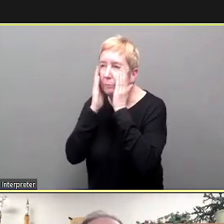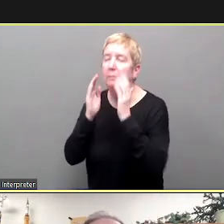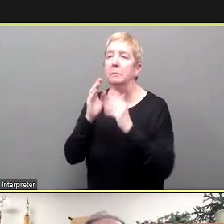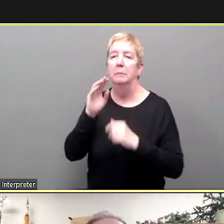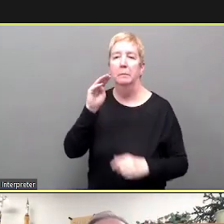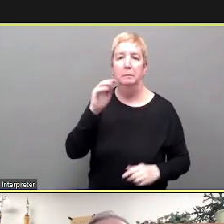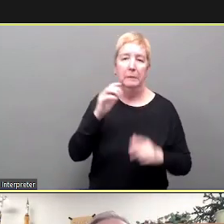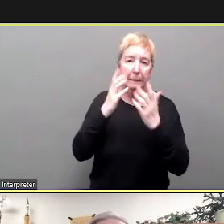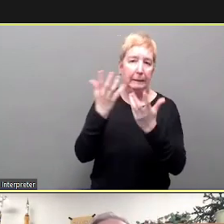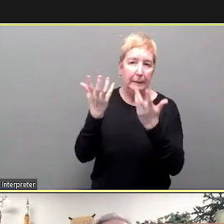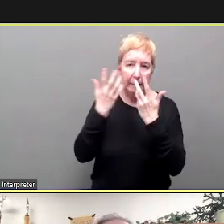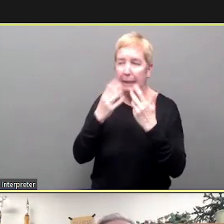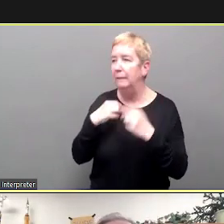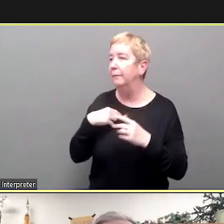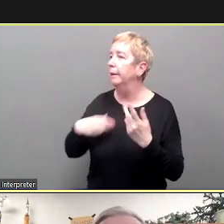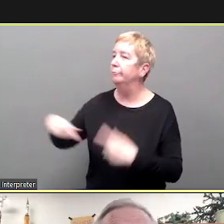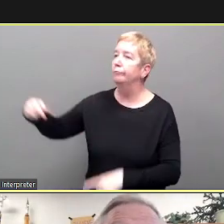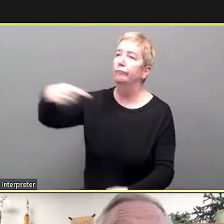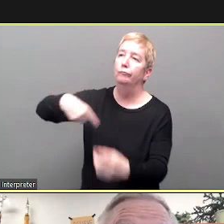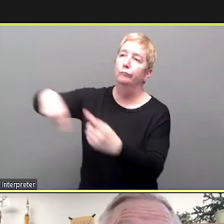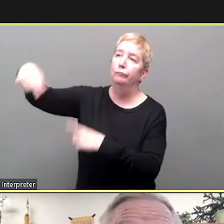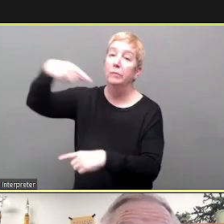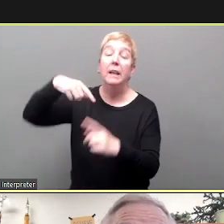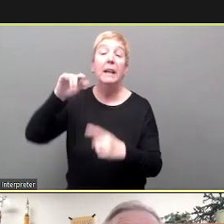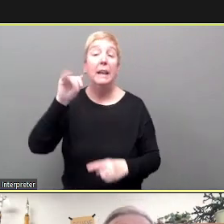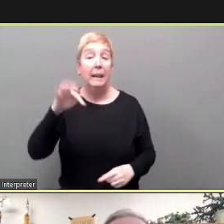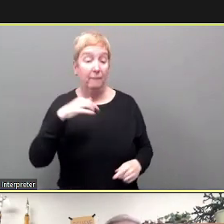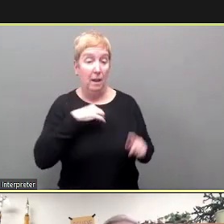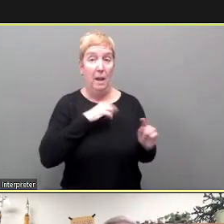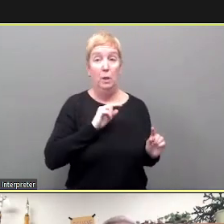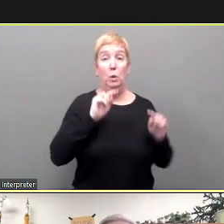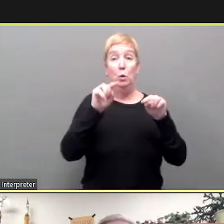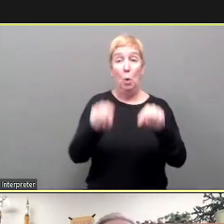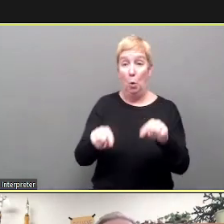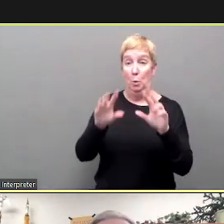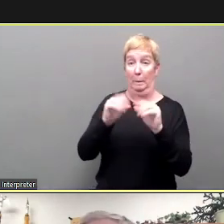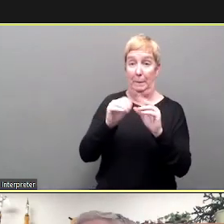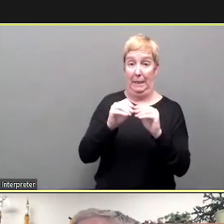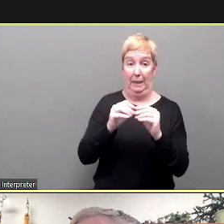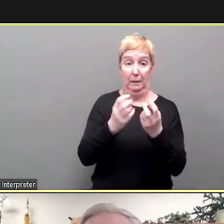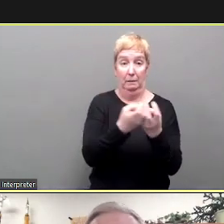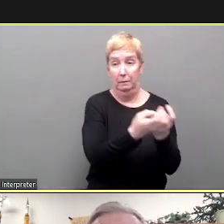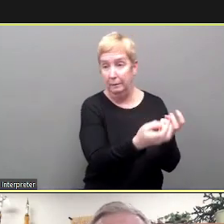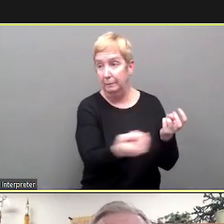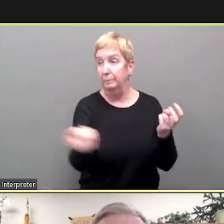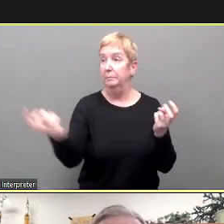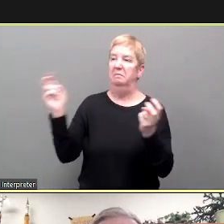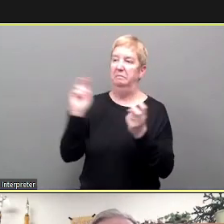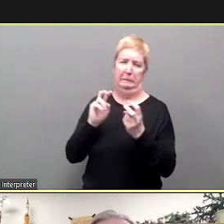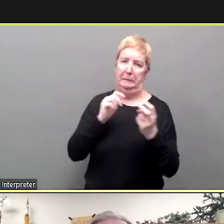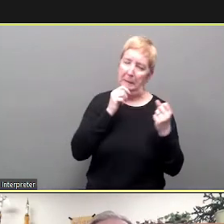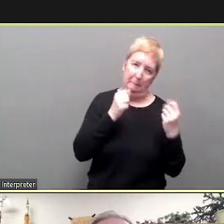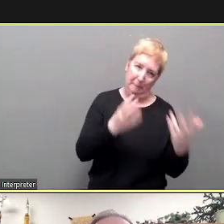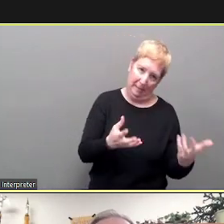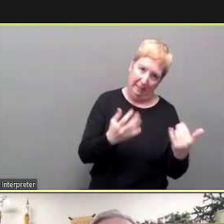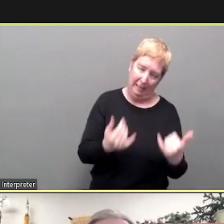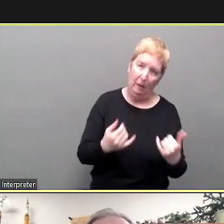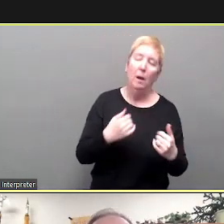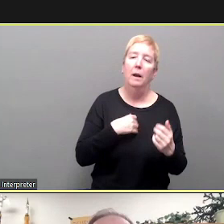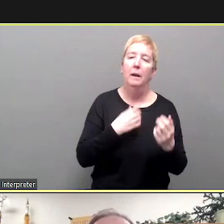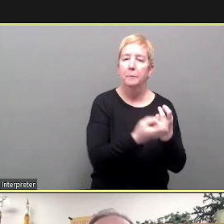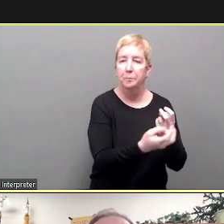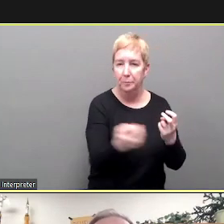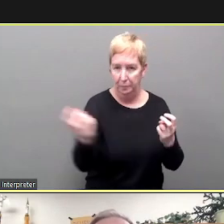HSD if I run out for a second. But if I'm going to be in a meeting or with people face to face, which doesn't happen that much right now, I would put